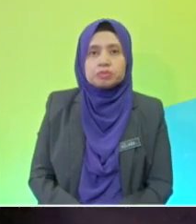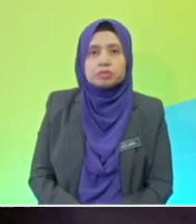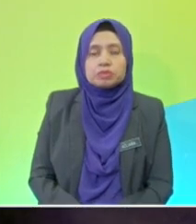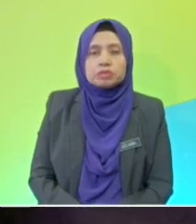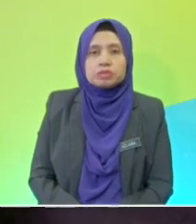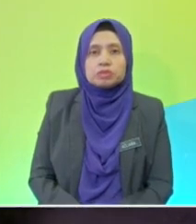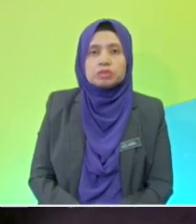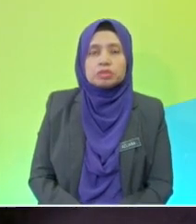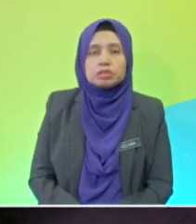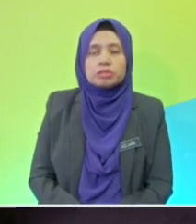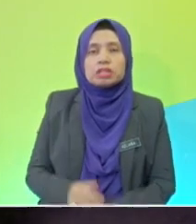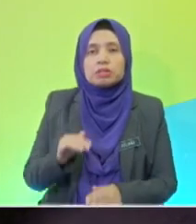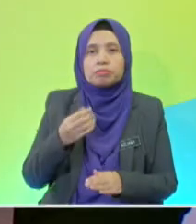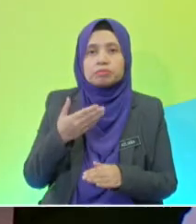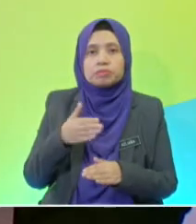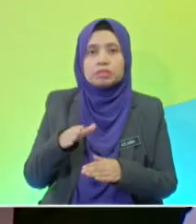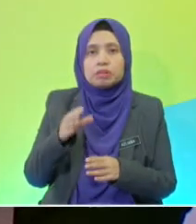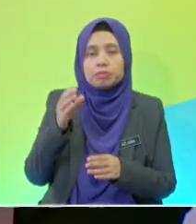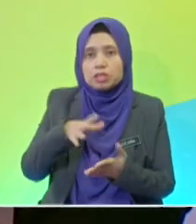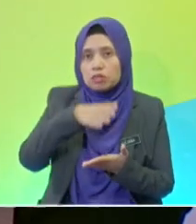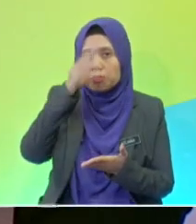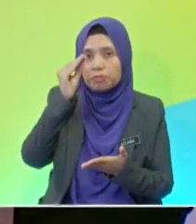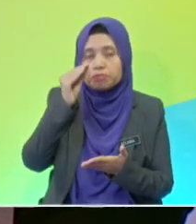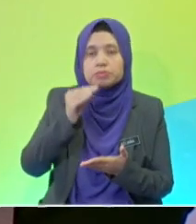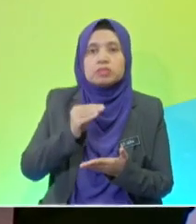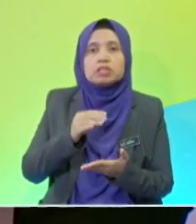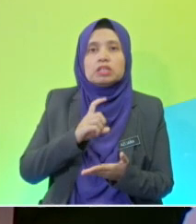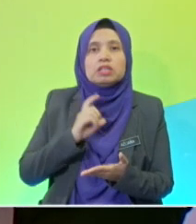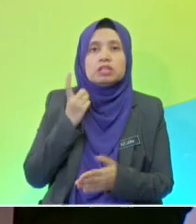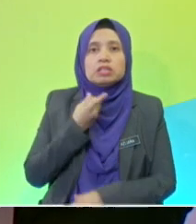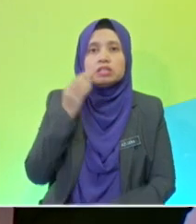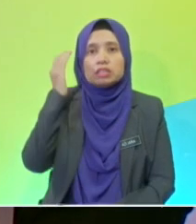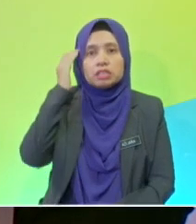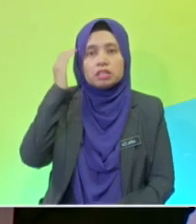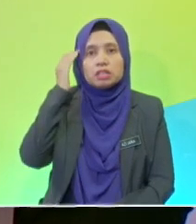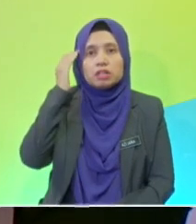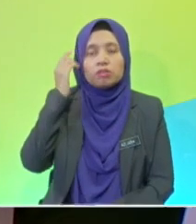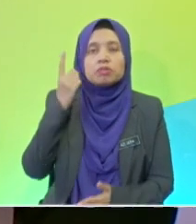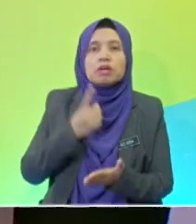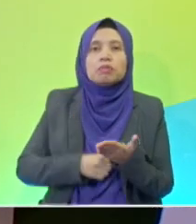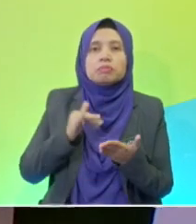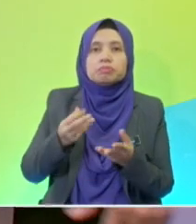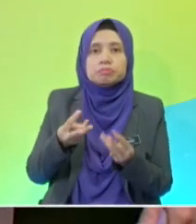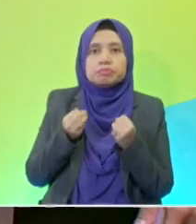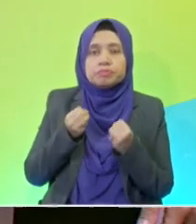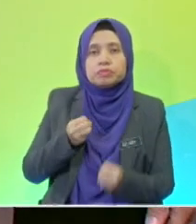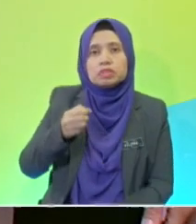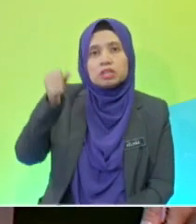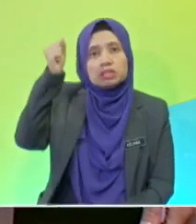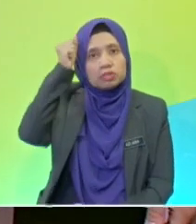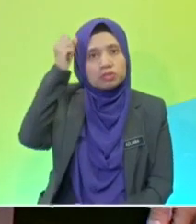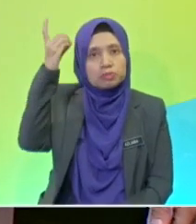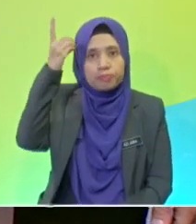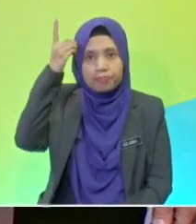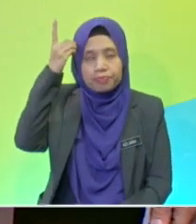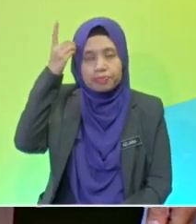on with this. So we got all the information here. Okay. We know what are the requirements made by Sharif Dole. So